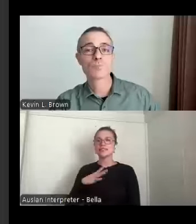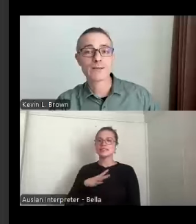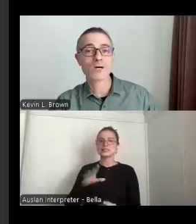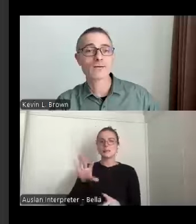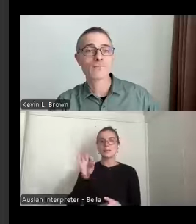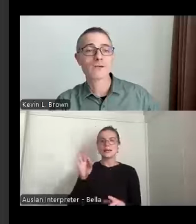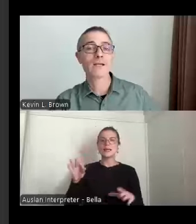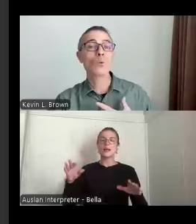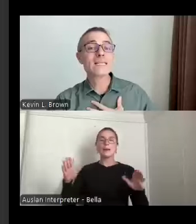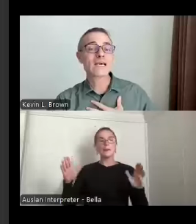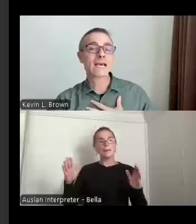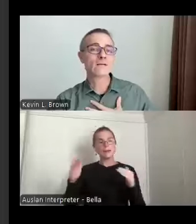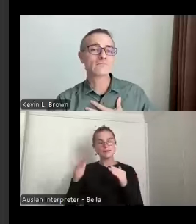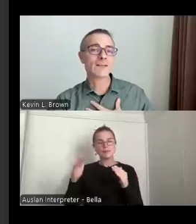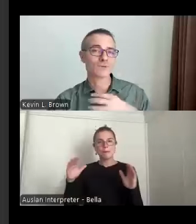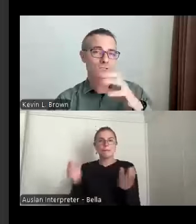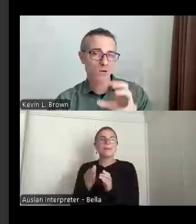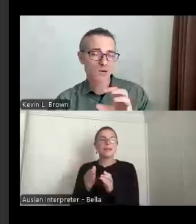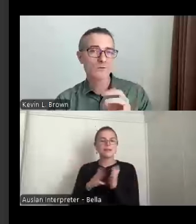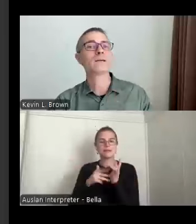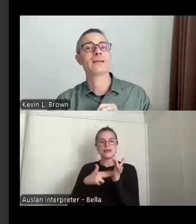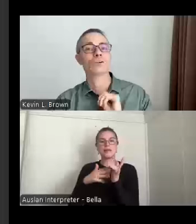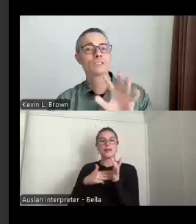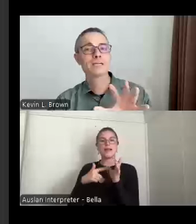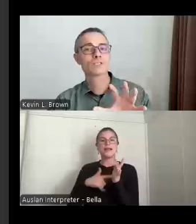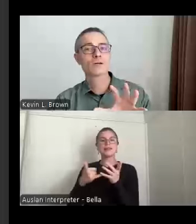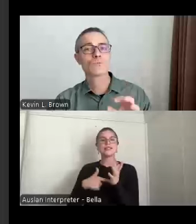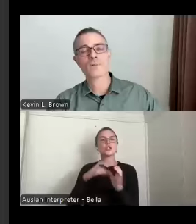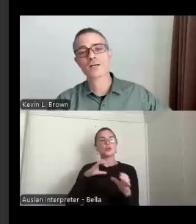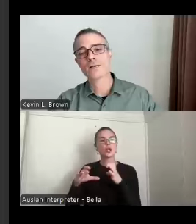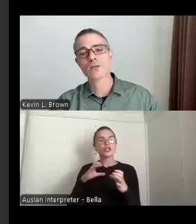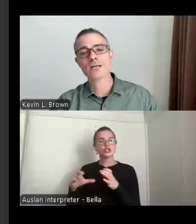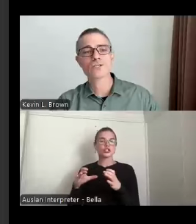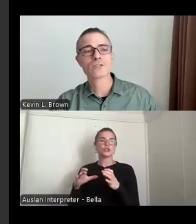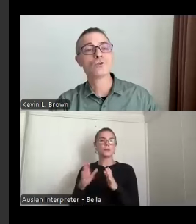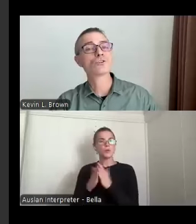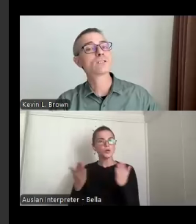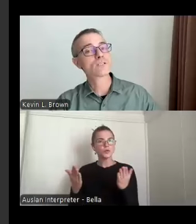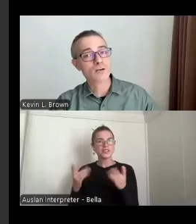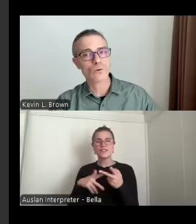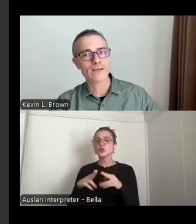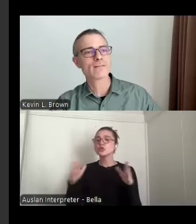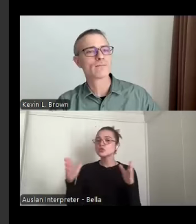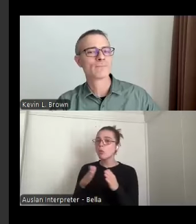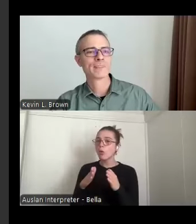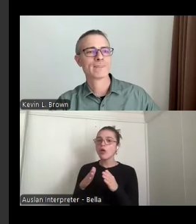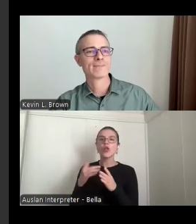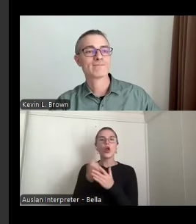communications playbook. And we say, if you're small and you're just getting started with marketing communications, you should start